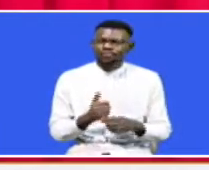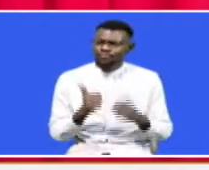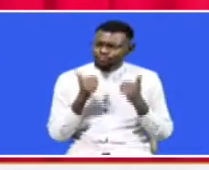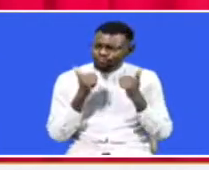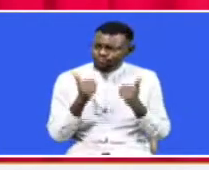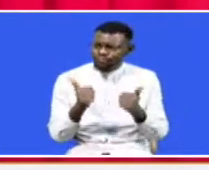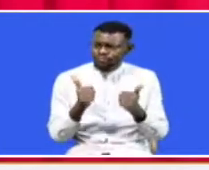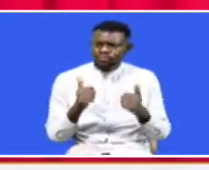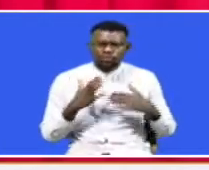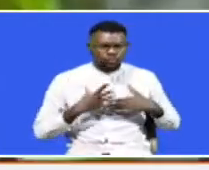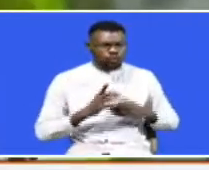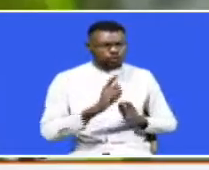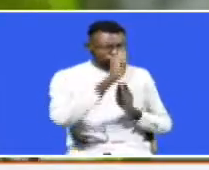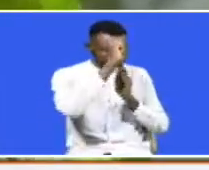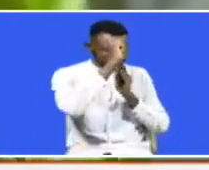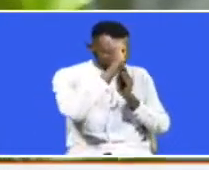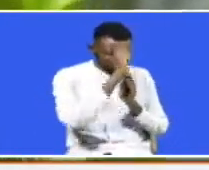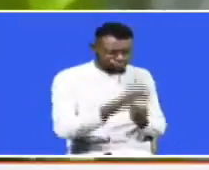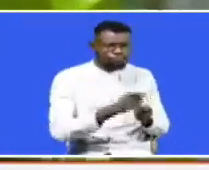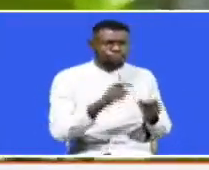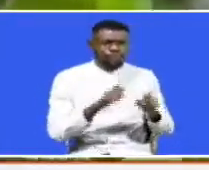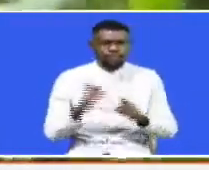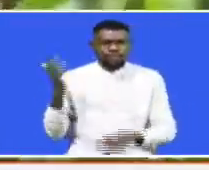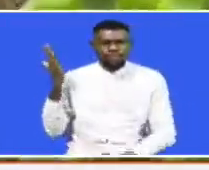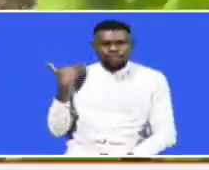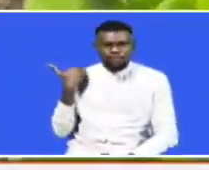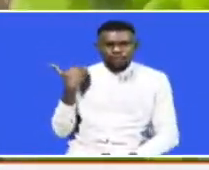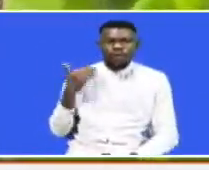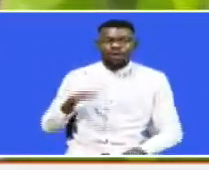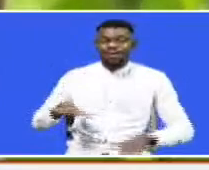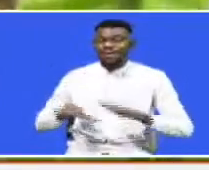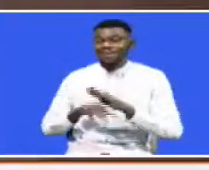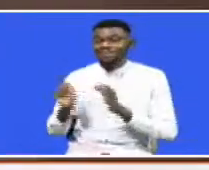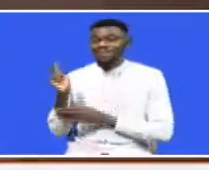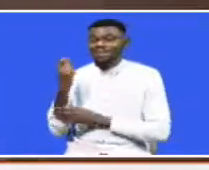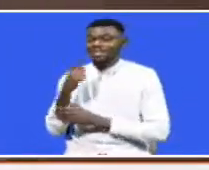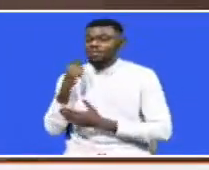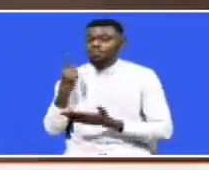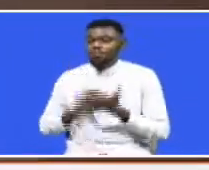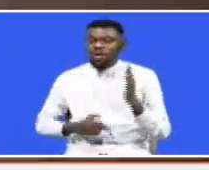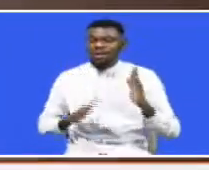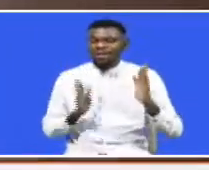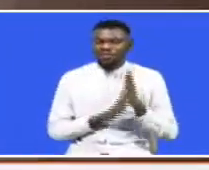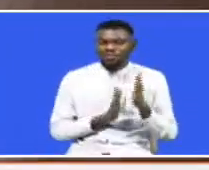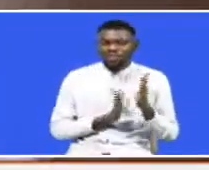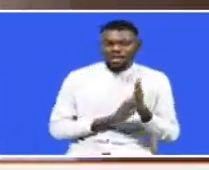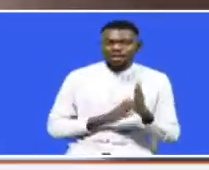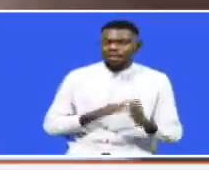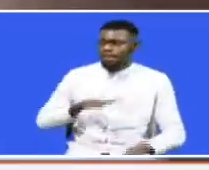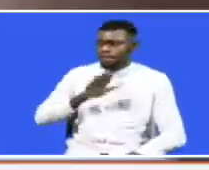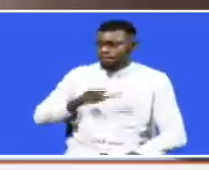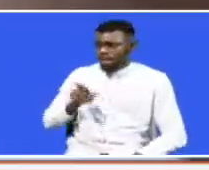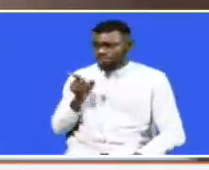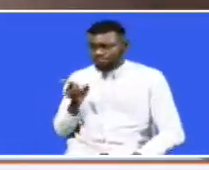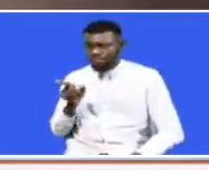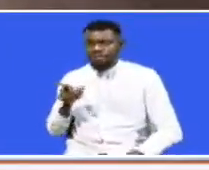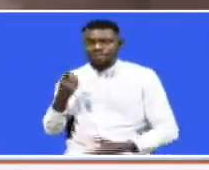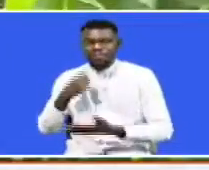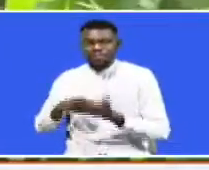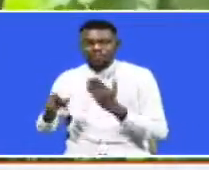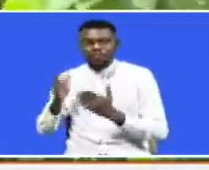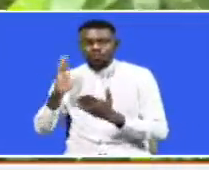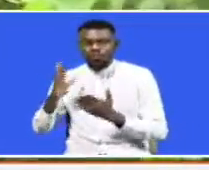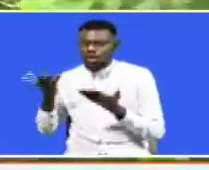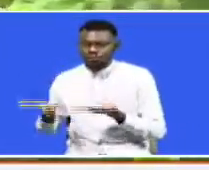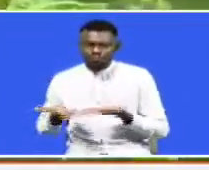to where it used to be. The DP gave an assurance that the recommendations that needed approval from the parliament will be presented